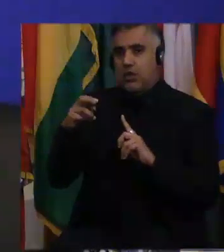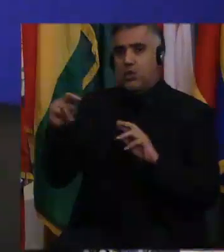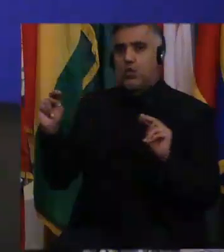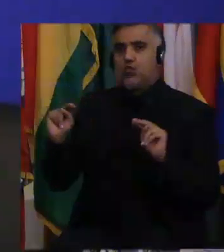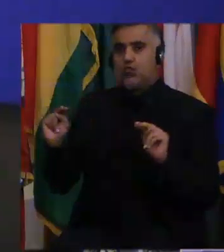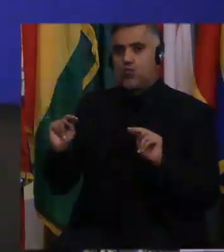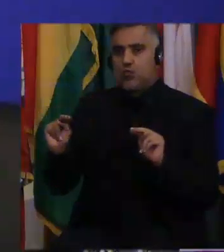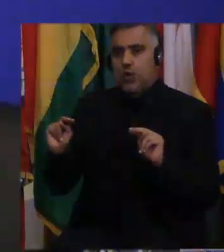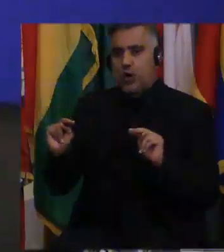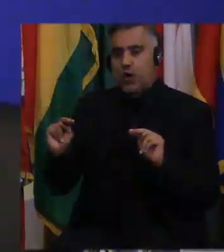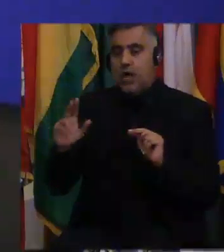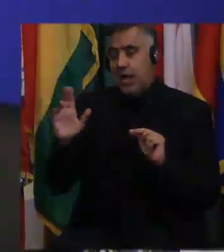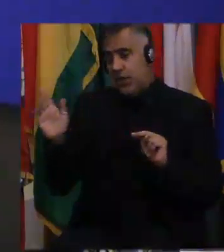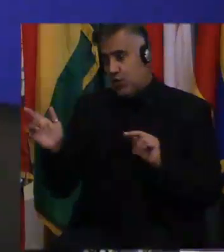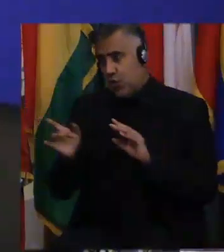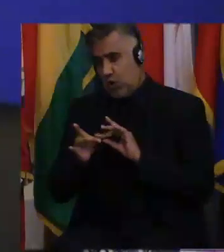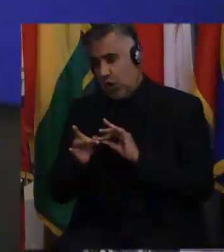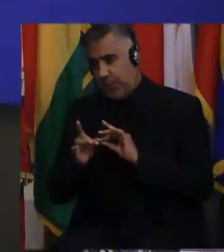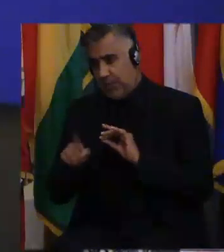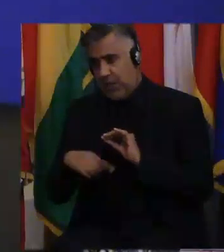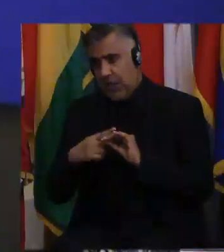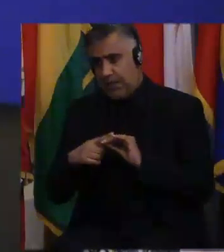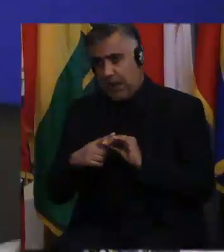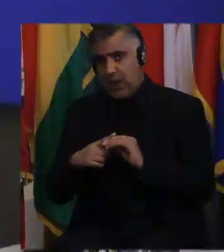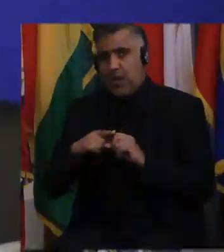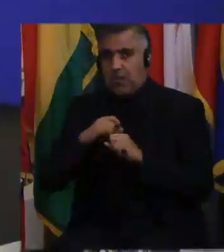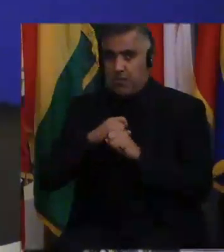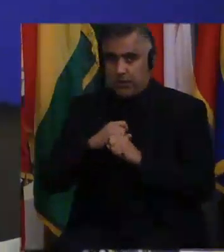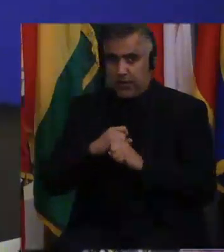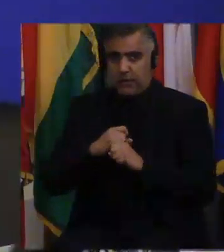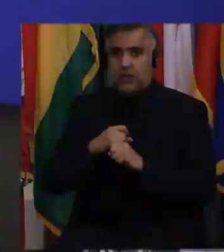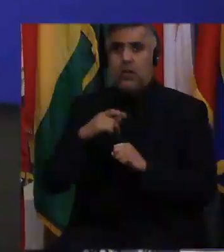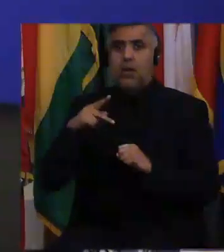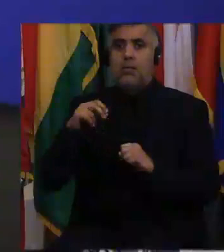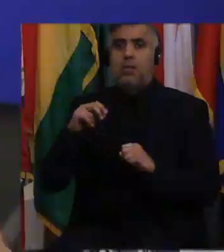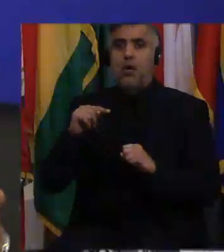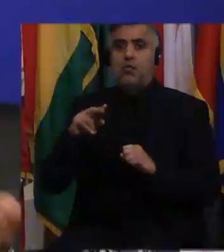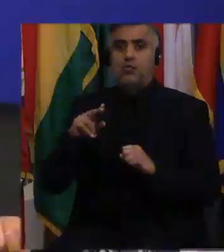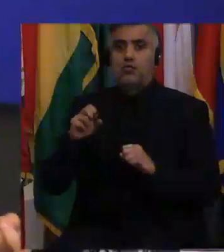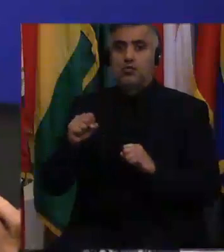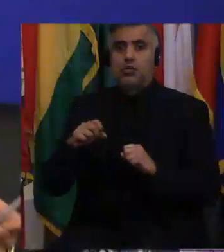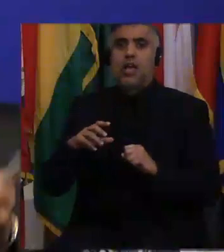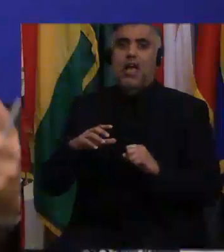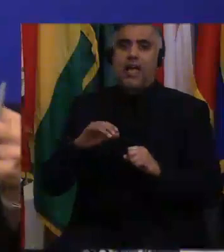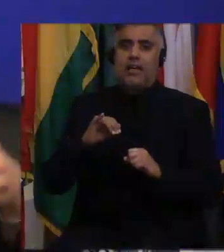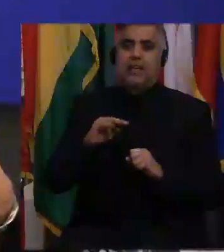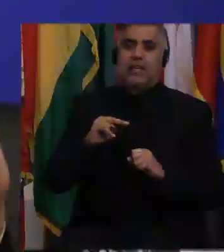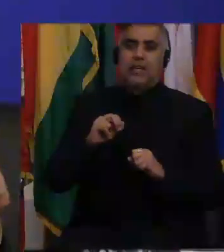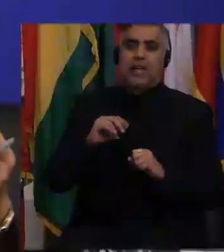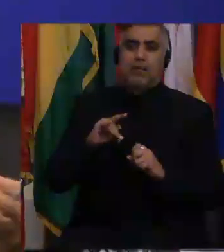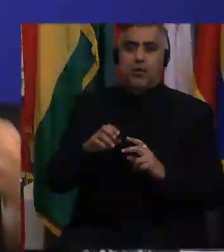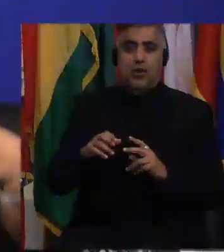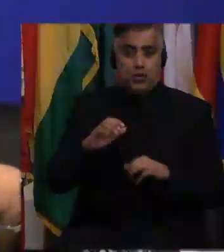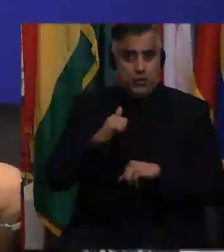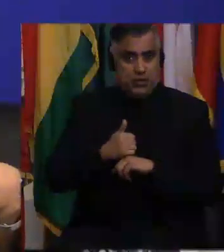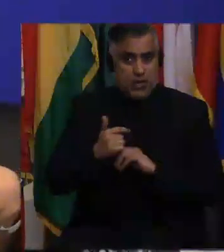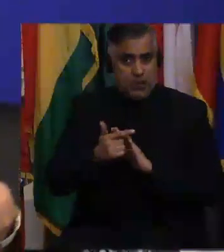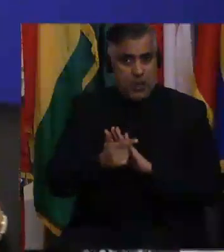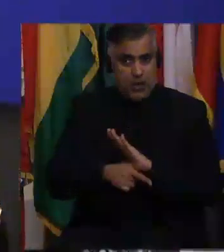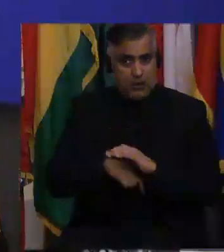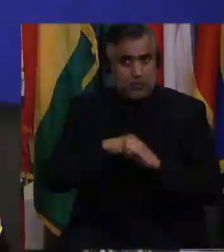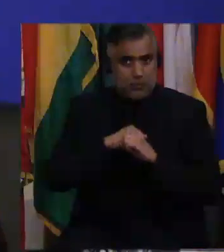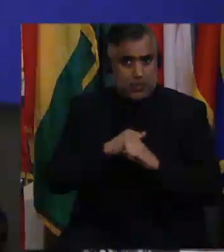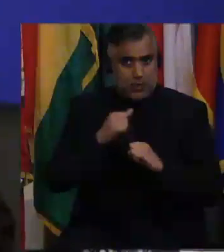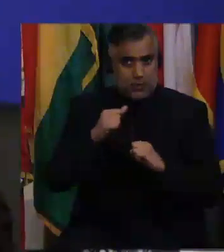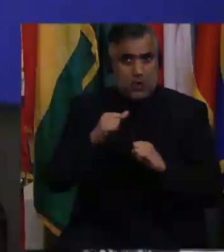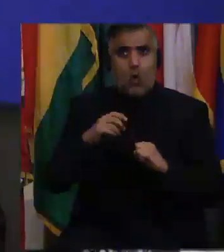And I think also your comment about protective postures versus enabling postures. Do we set up laws that protect women,